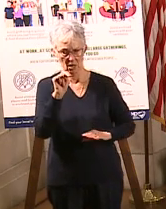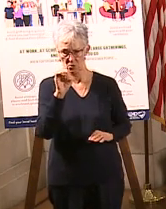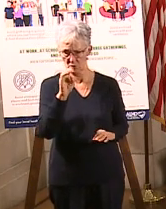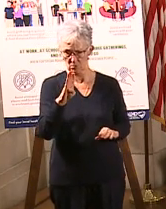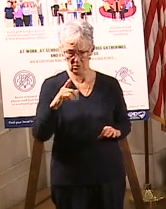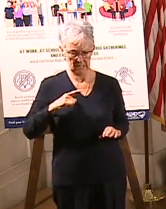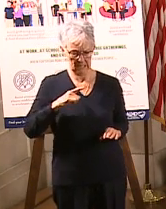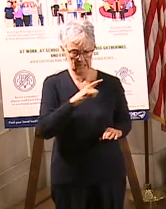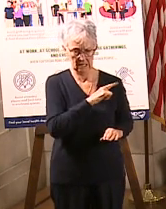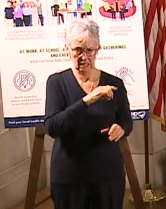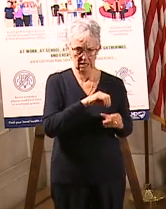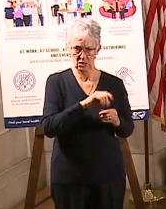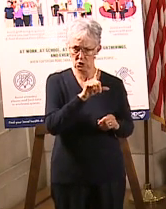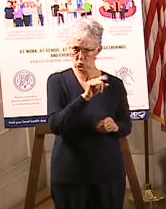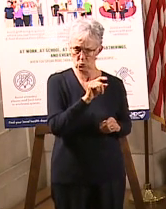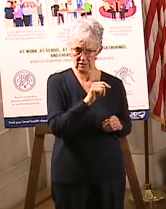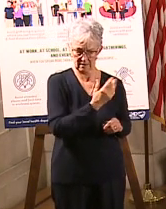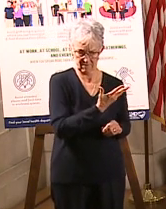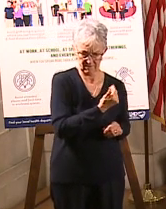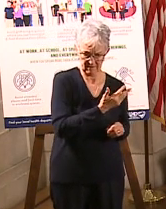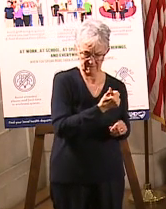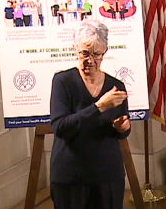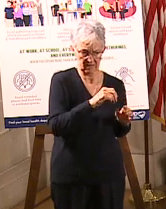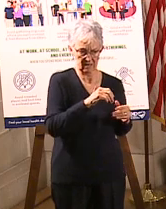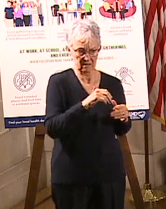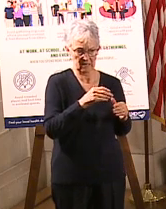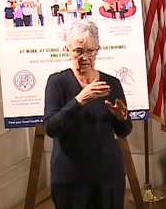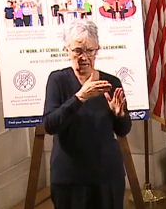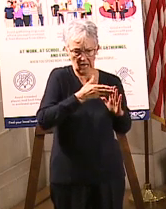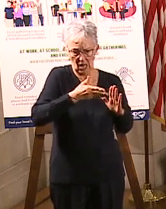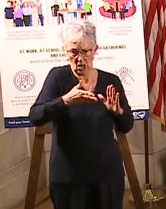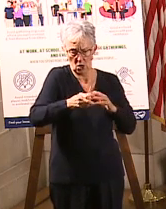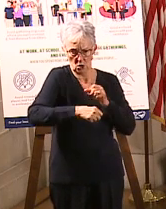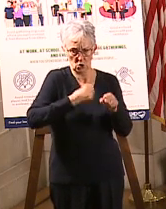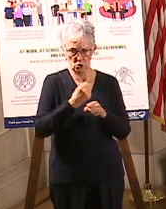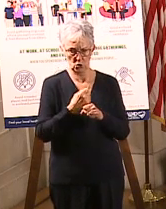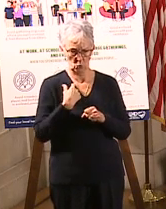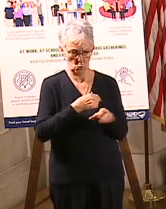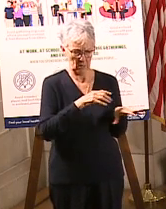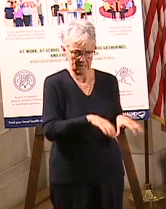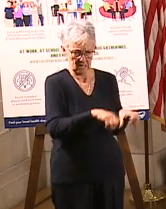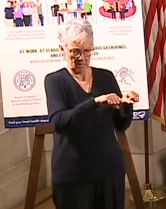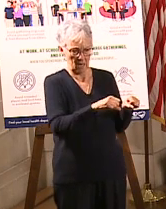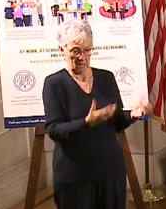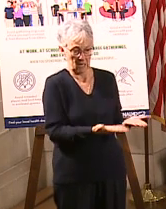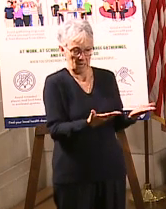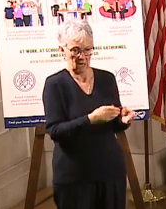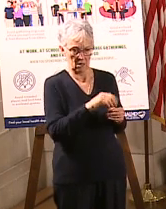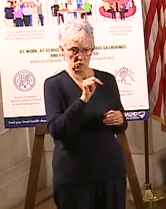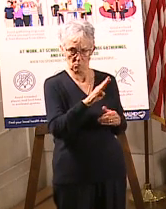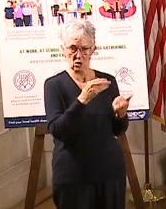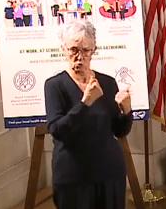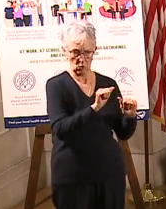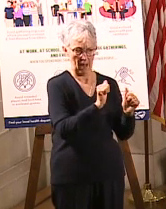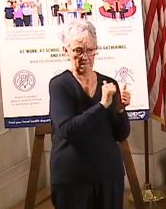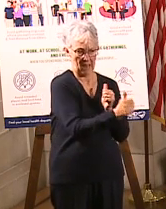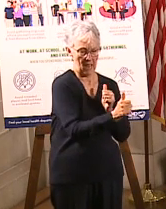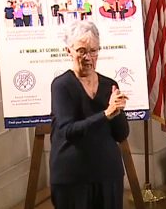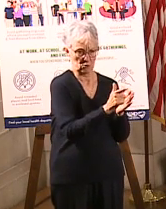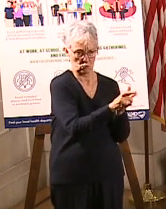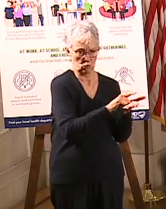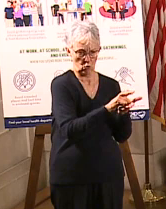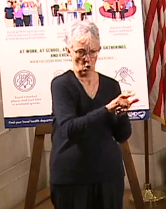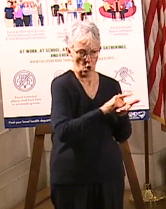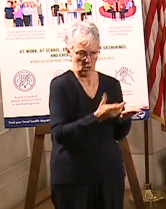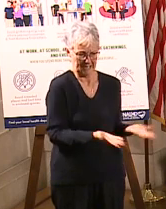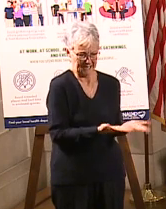in 2015 and subsequent years taking on a specific Nebraska law under human trafficking, we would have had